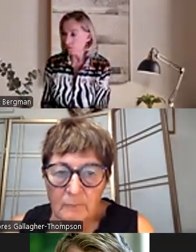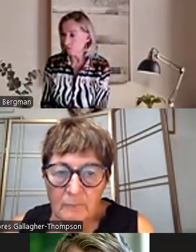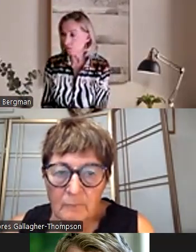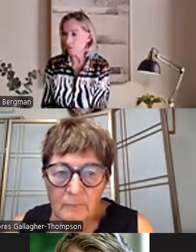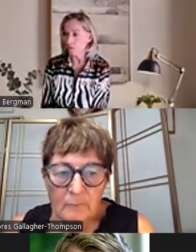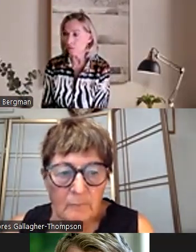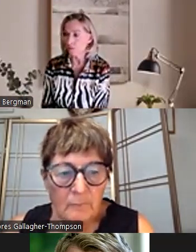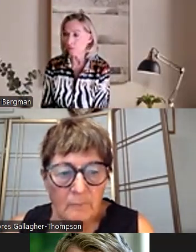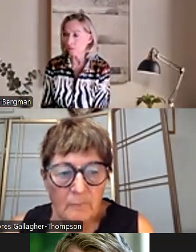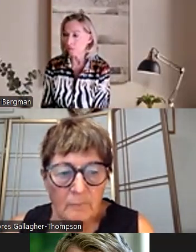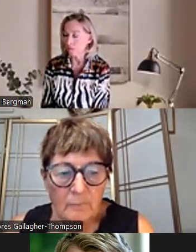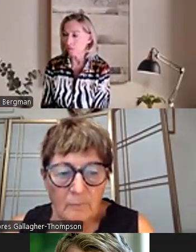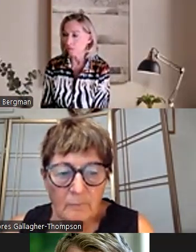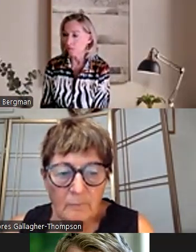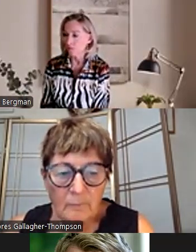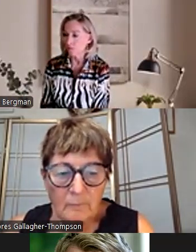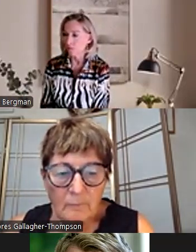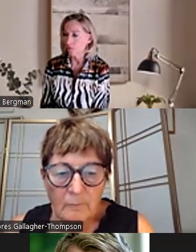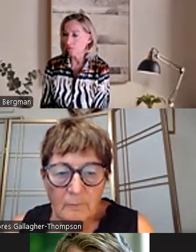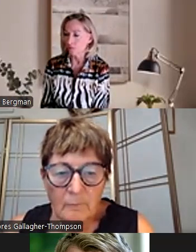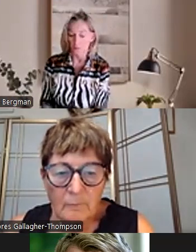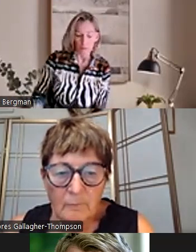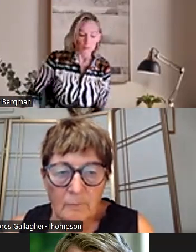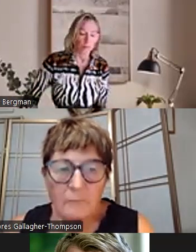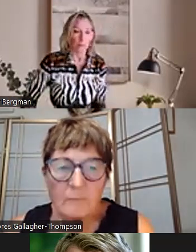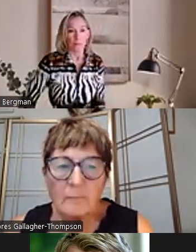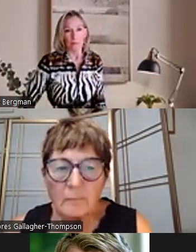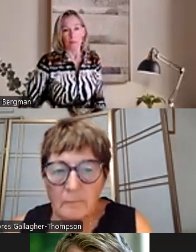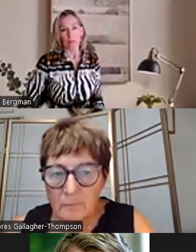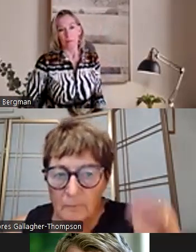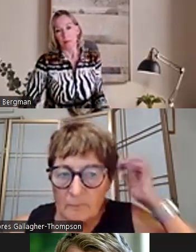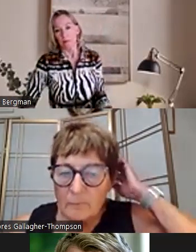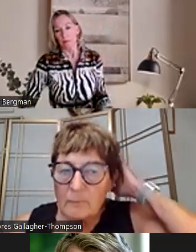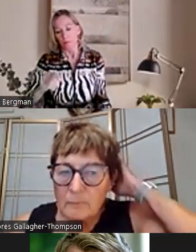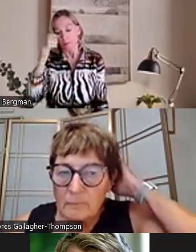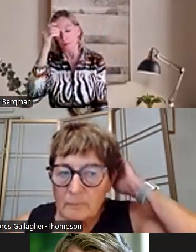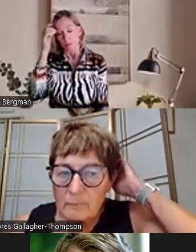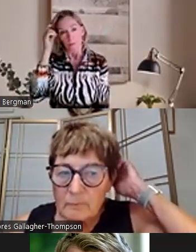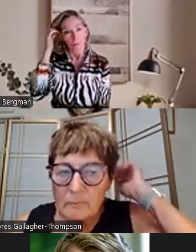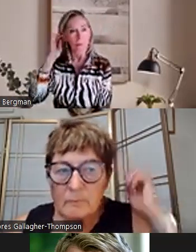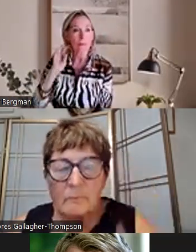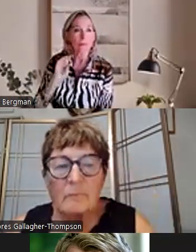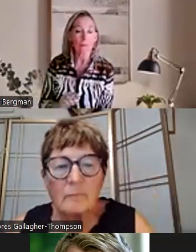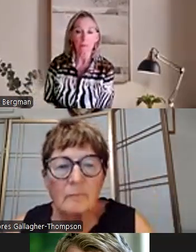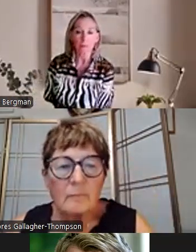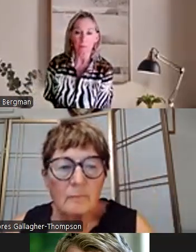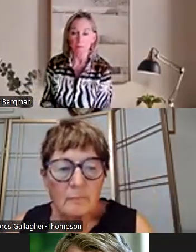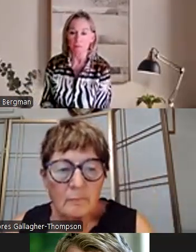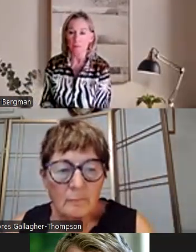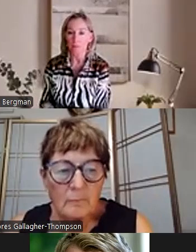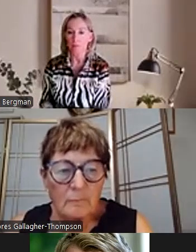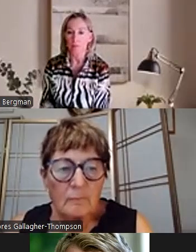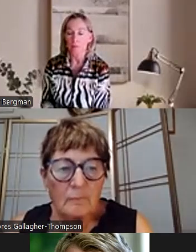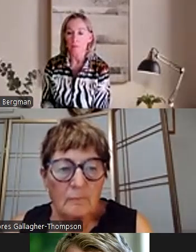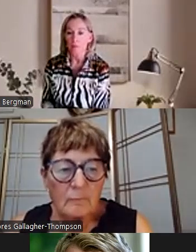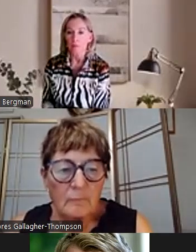that in the next week or so. Oh, terrific. Thank you so much. Sure. And it's great to see you, Susan.